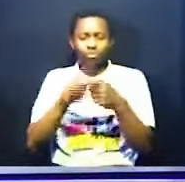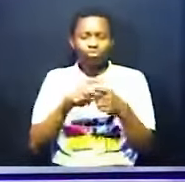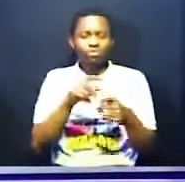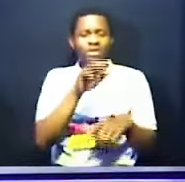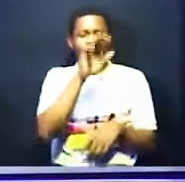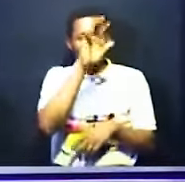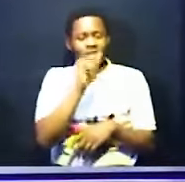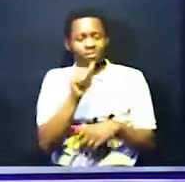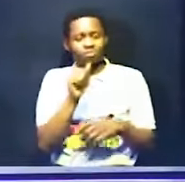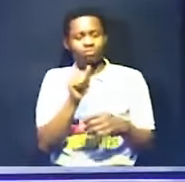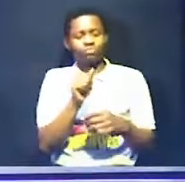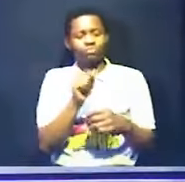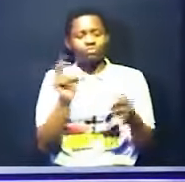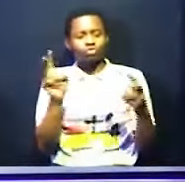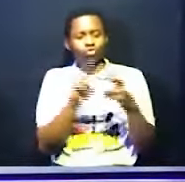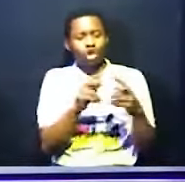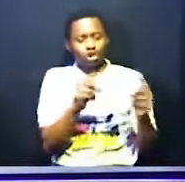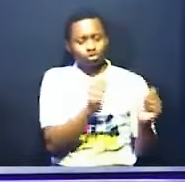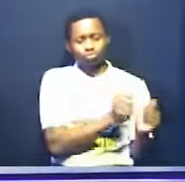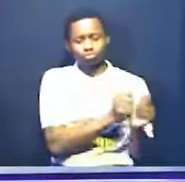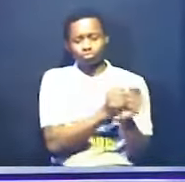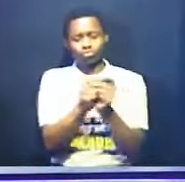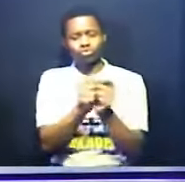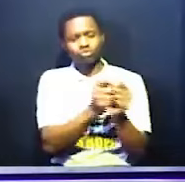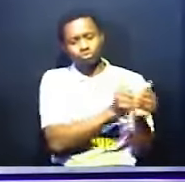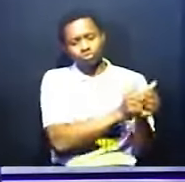to the king to